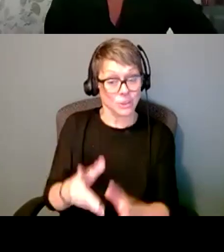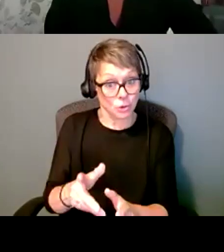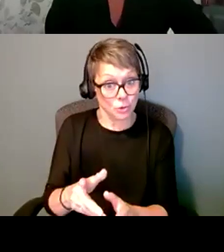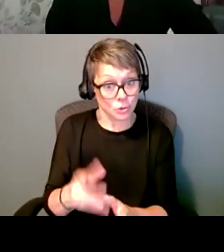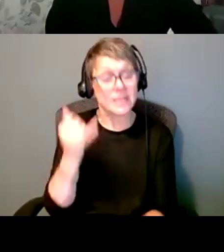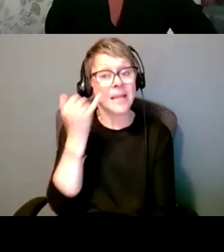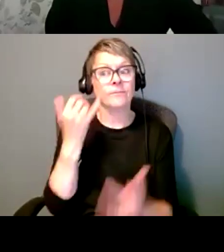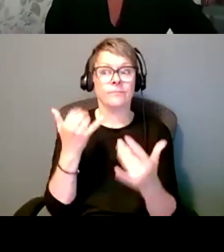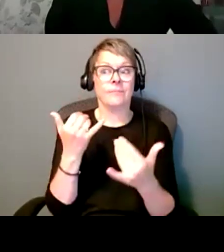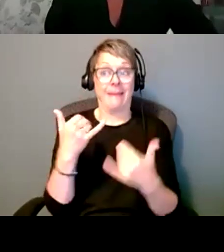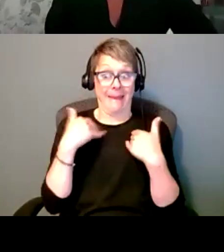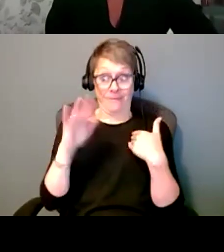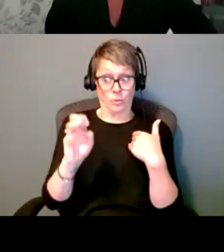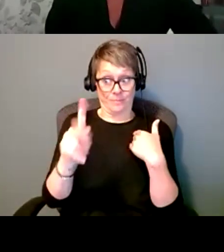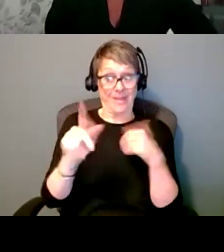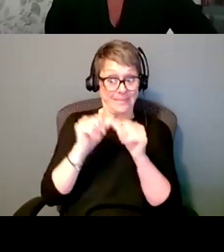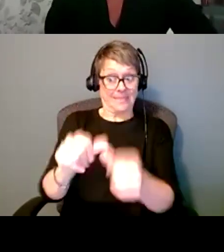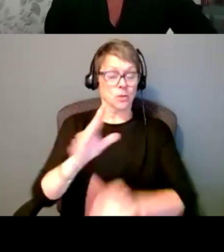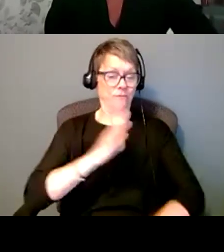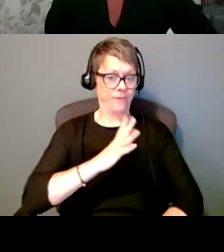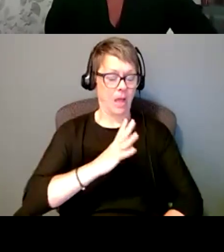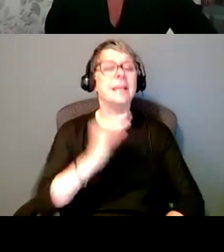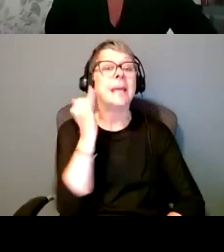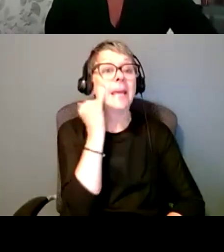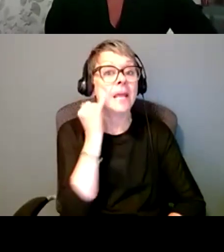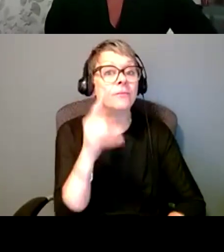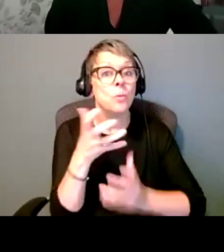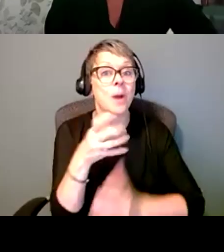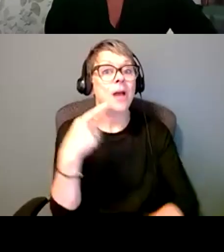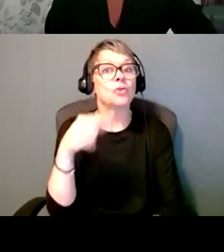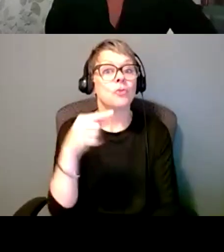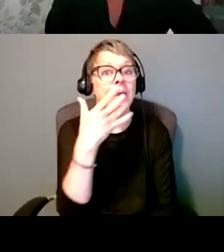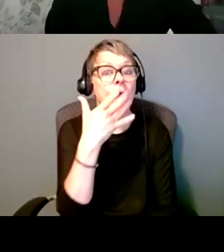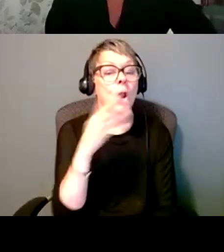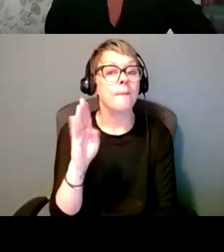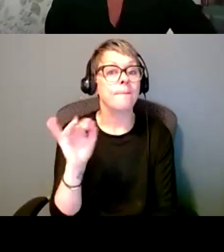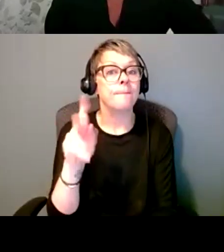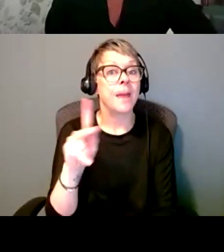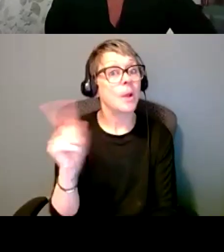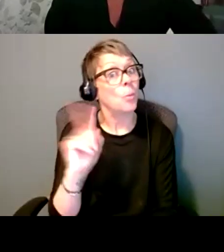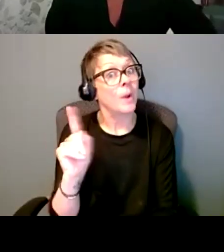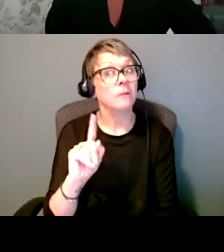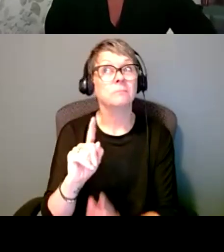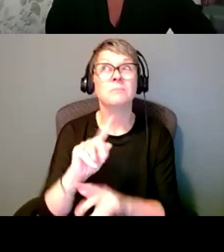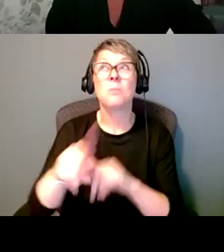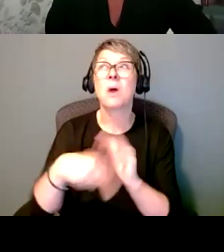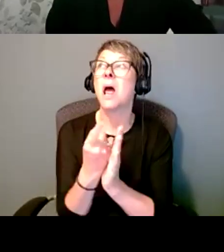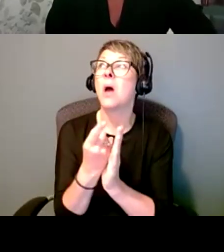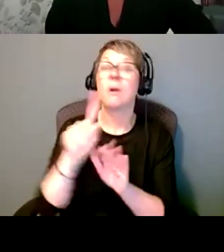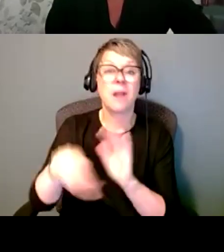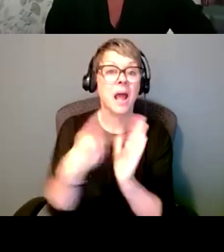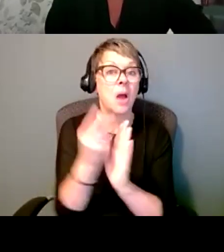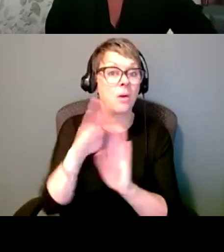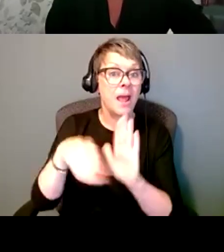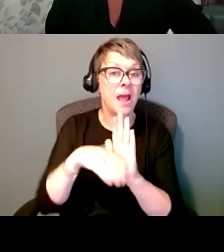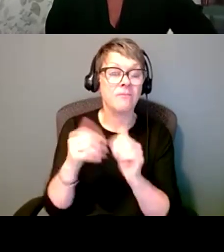banks, Yeah, that's right? right. If you were looking for a green colored bank, the closest place is an hour and a half drive That's right. away for